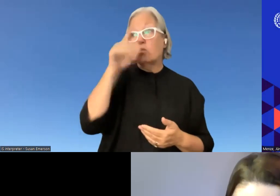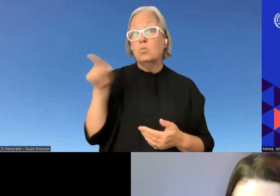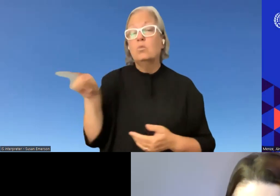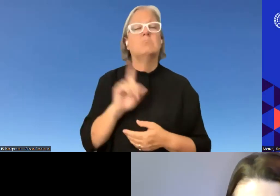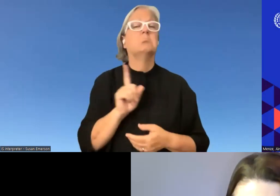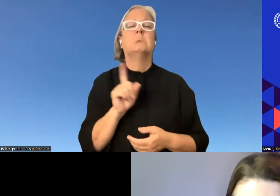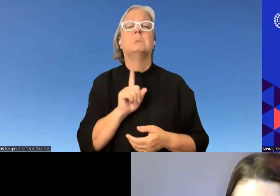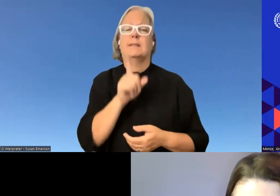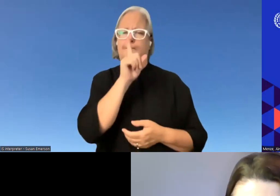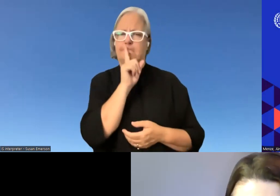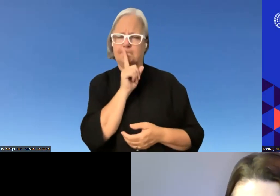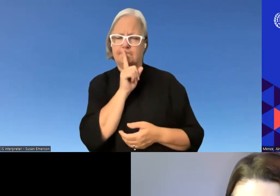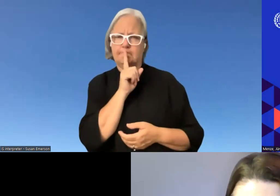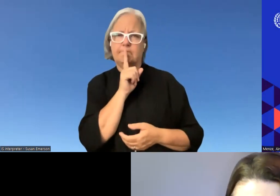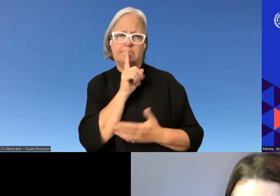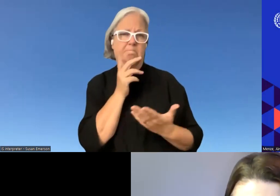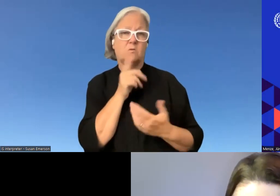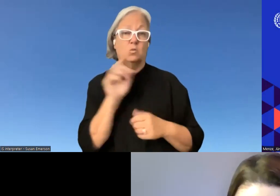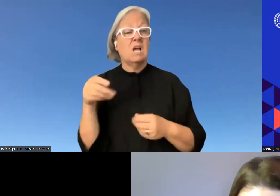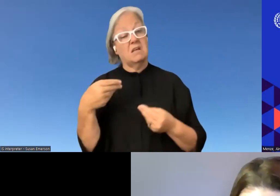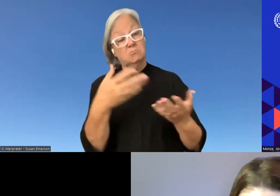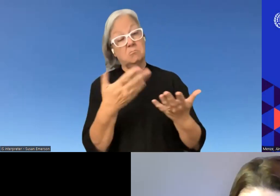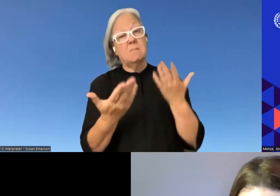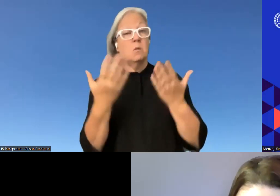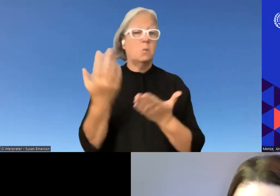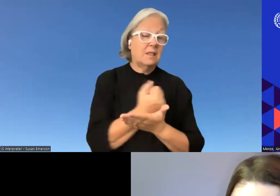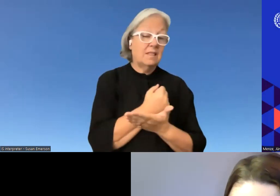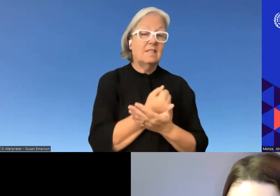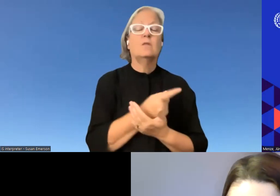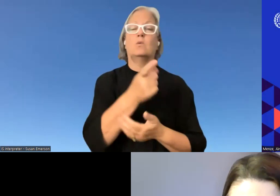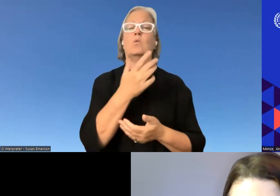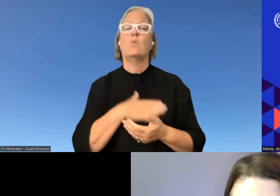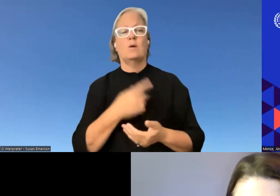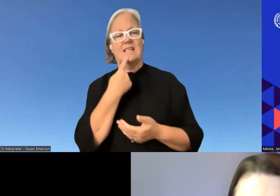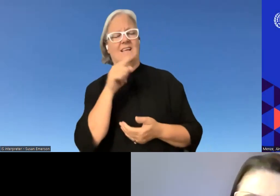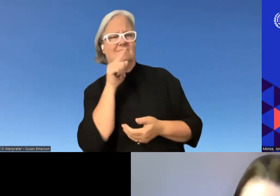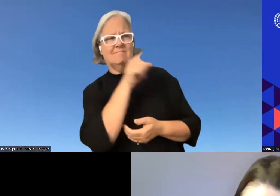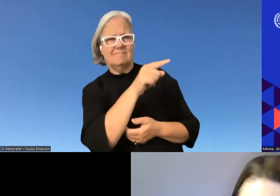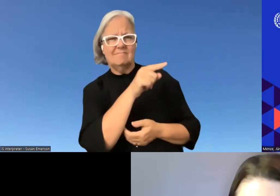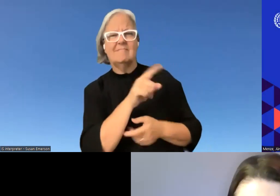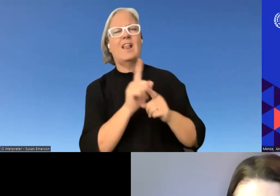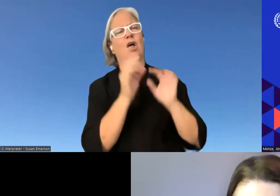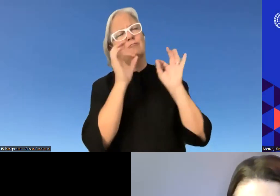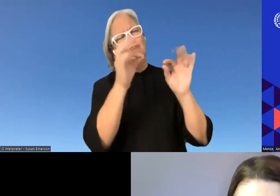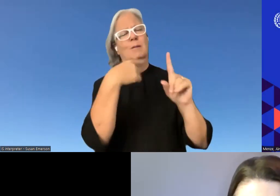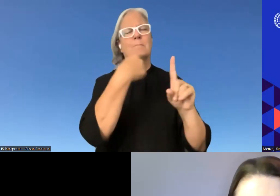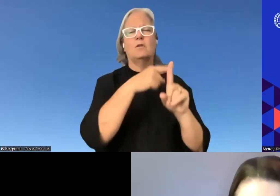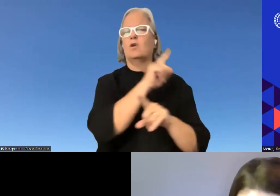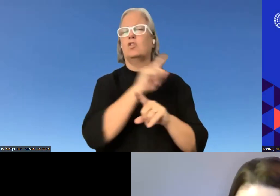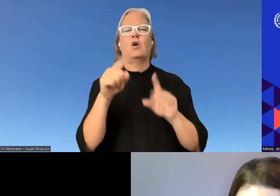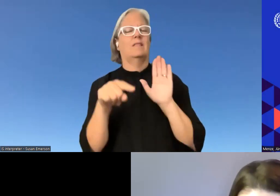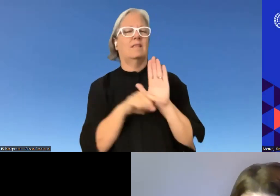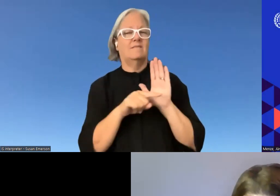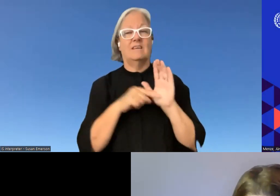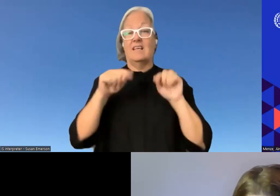course, helpful. It's about naming and praising, and of course, not naming and shaming. So I think we have come to the end of the